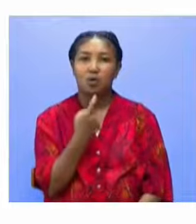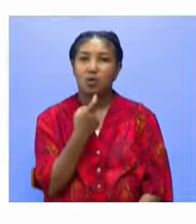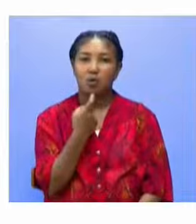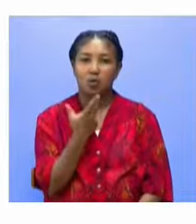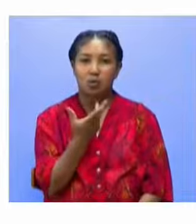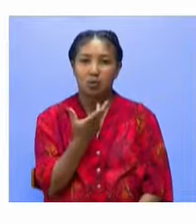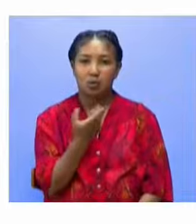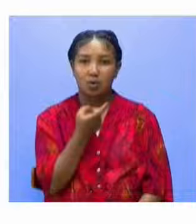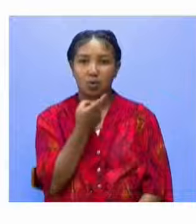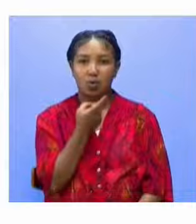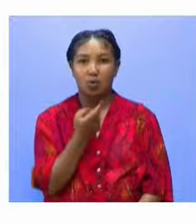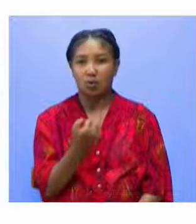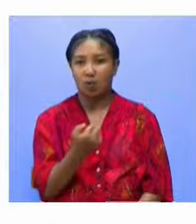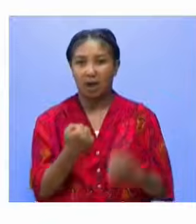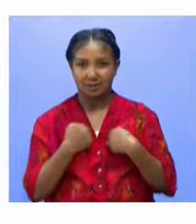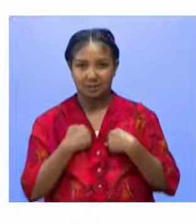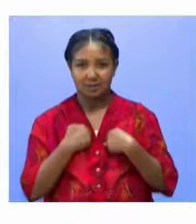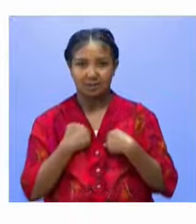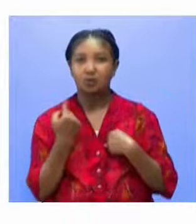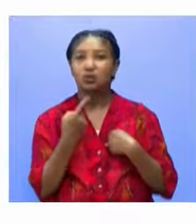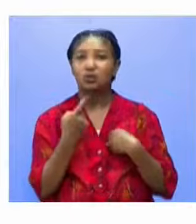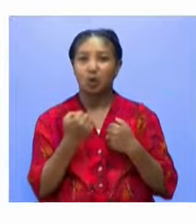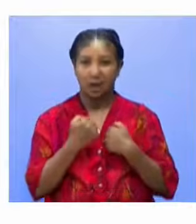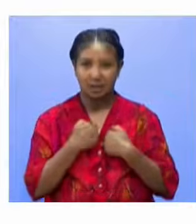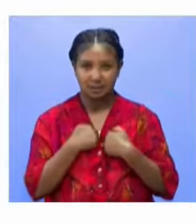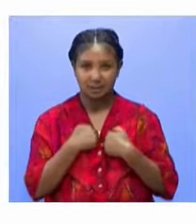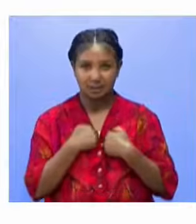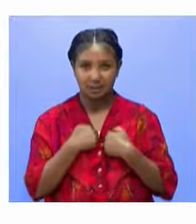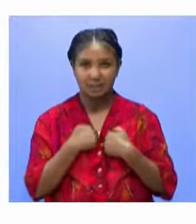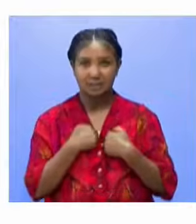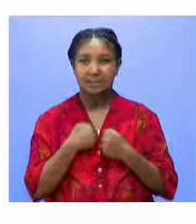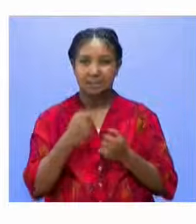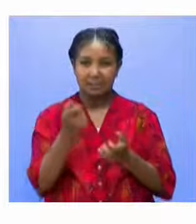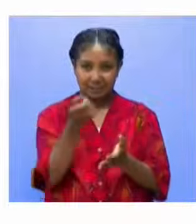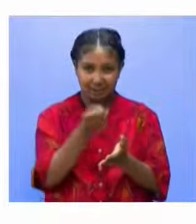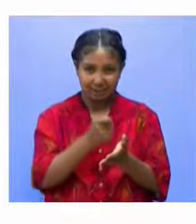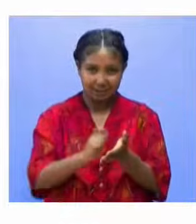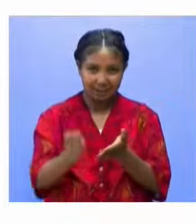here who has written